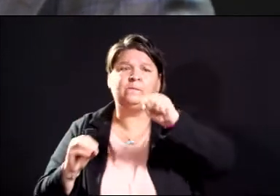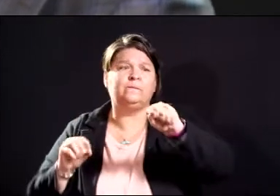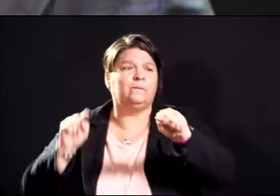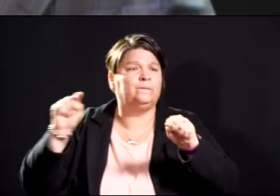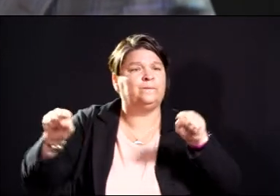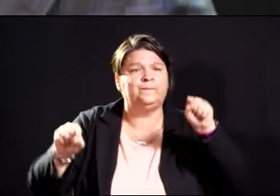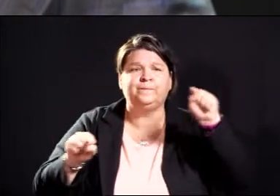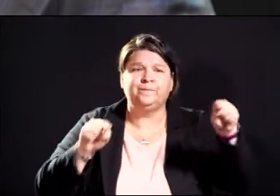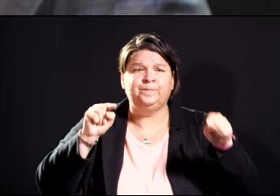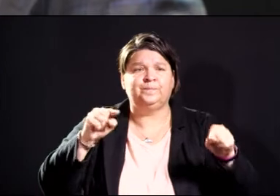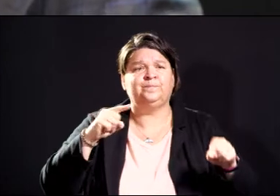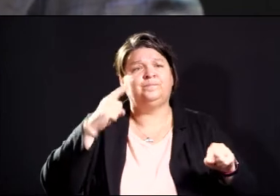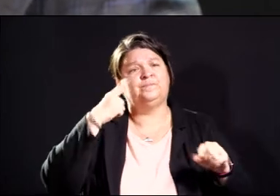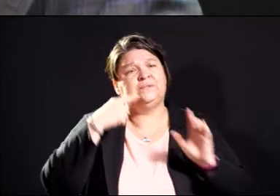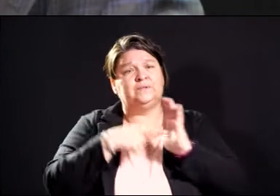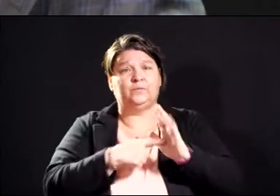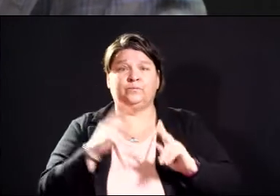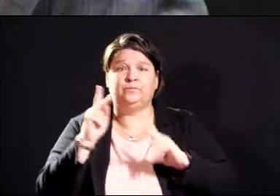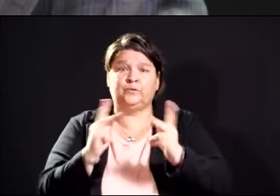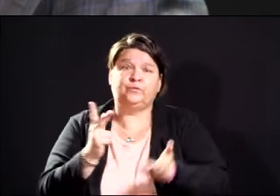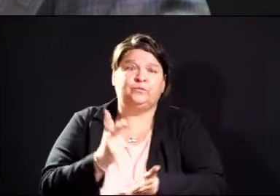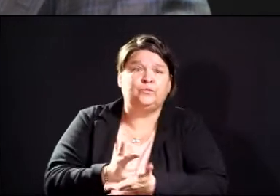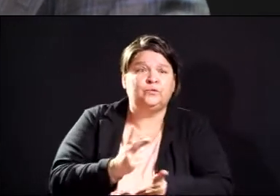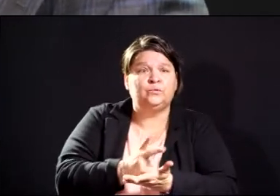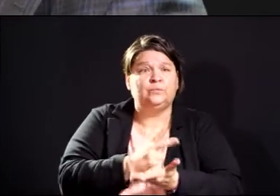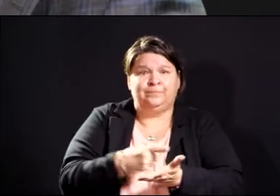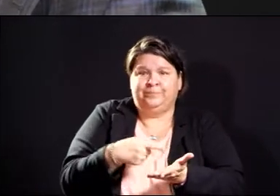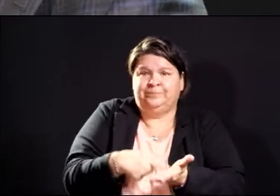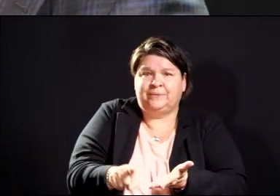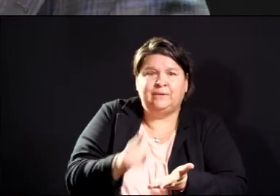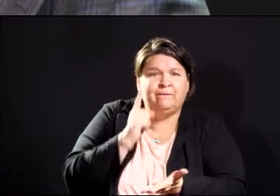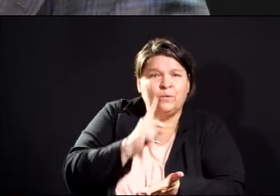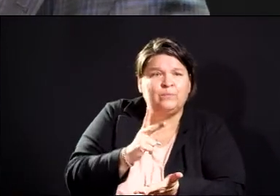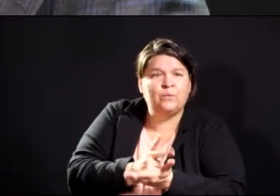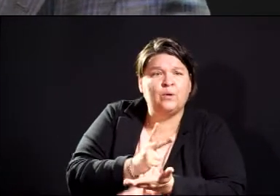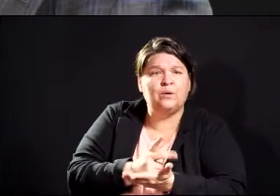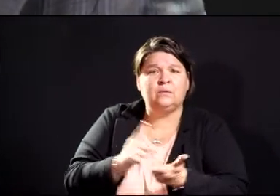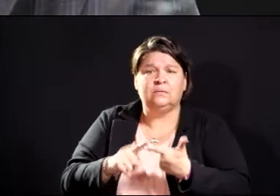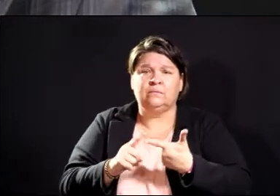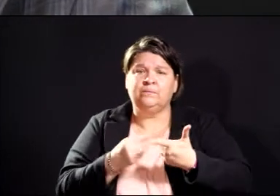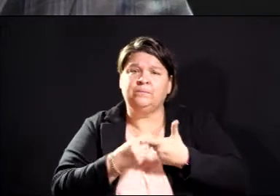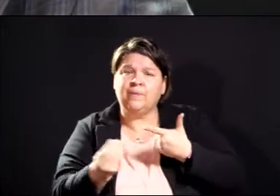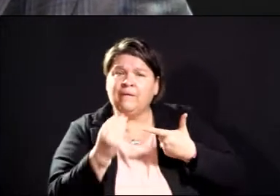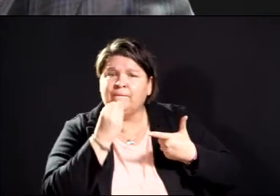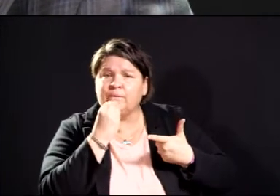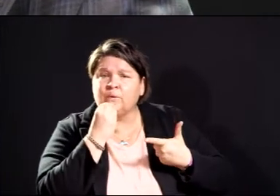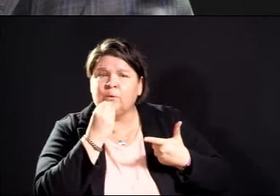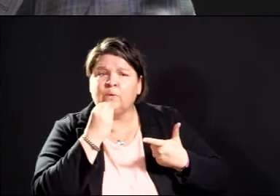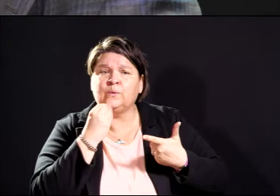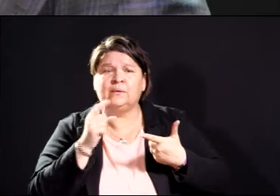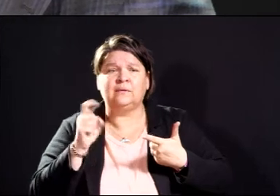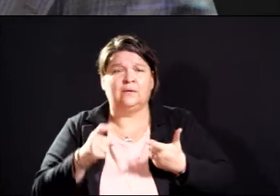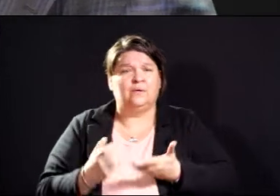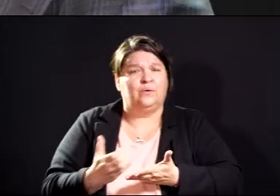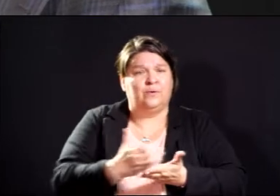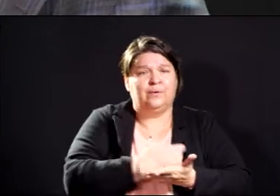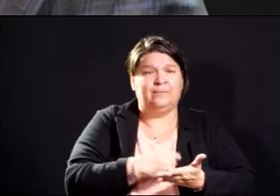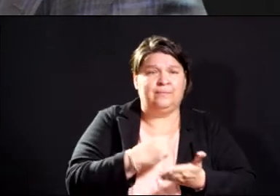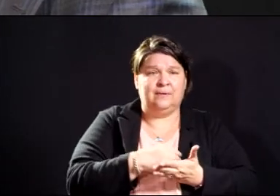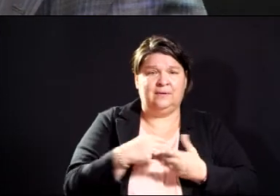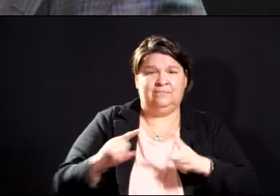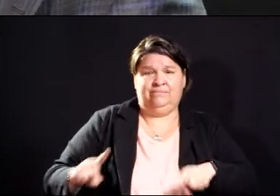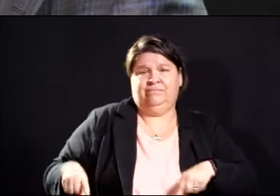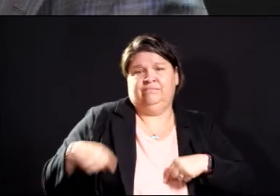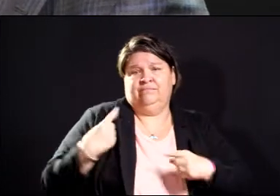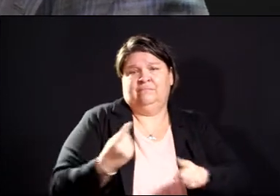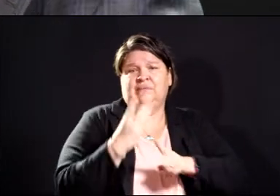park or they buy something at the airport, they pay us. And over the last 6 months of this year, we're